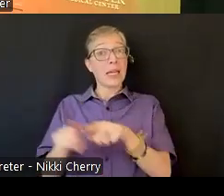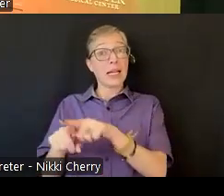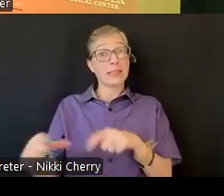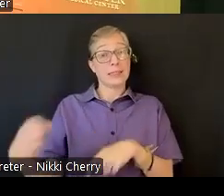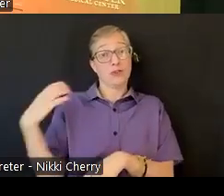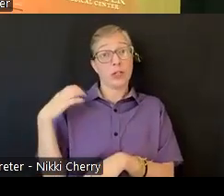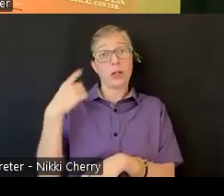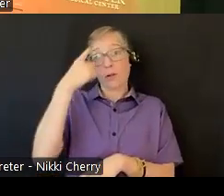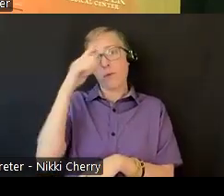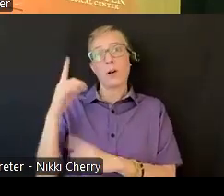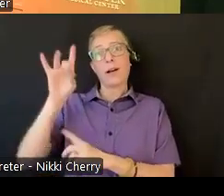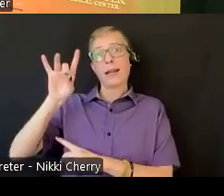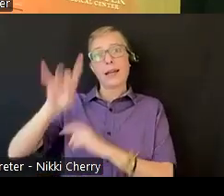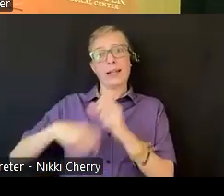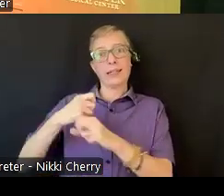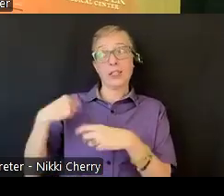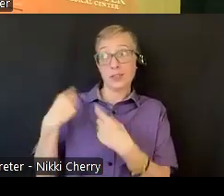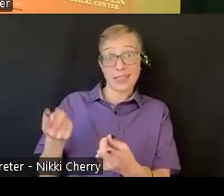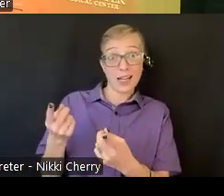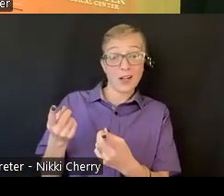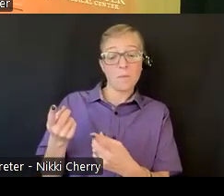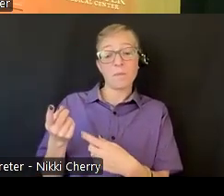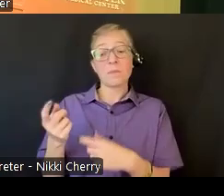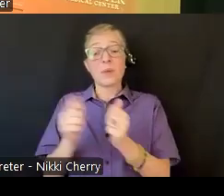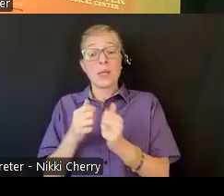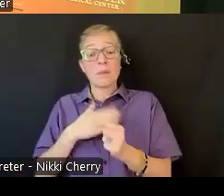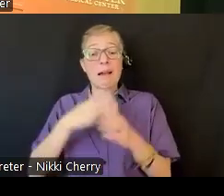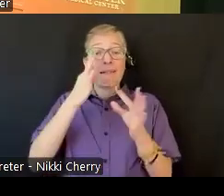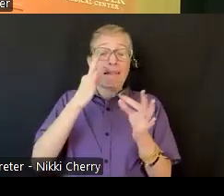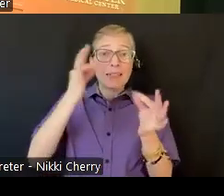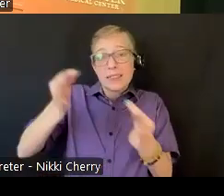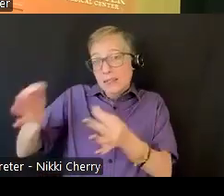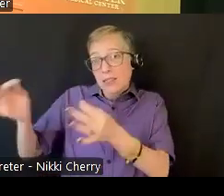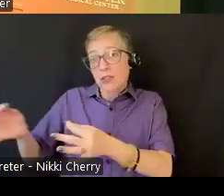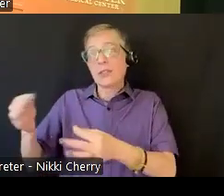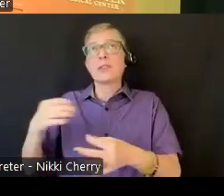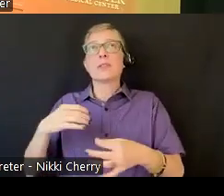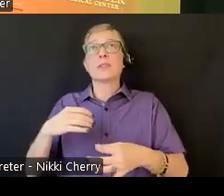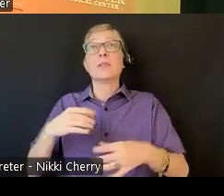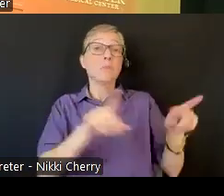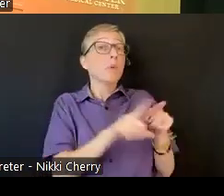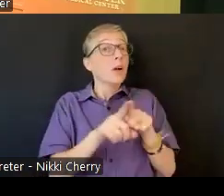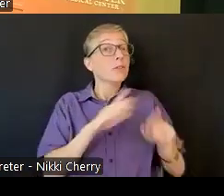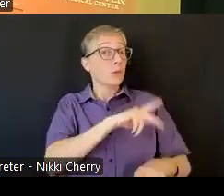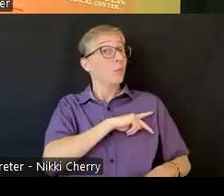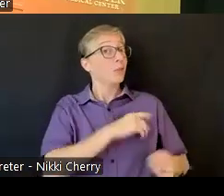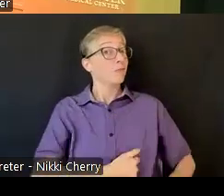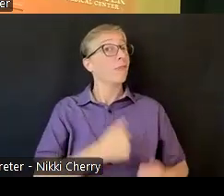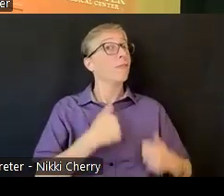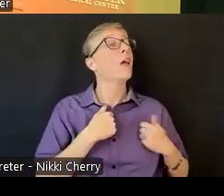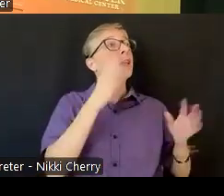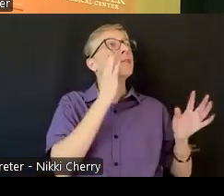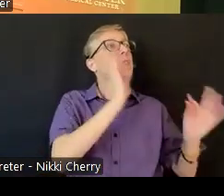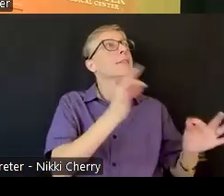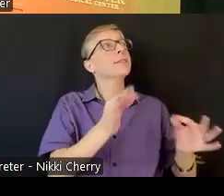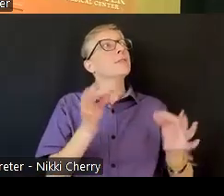think about my own the decisions in my life as well. And